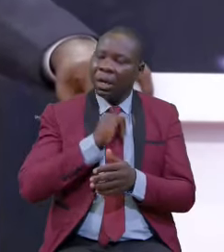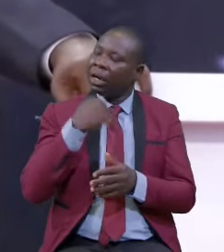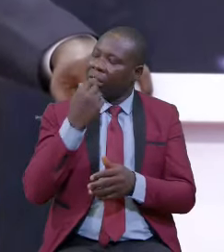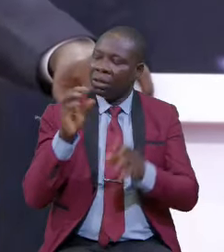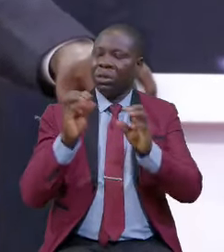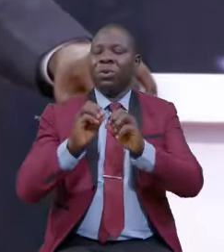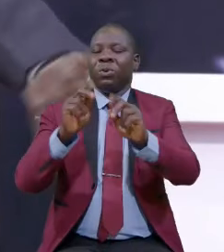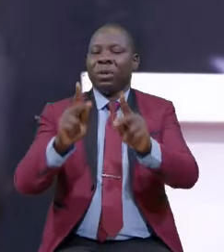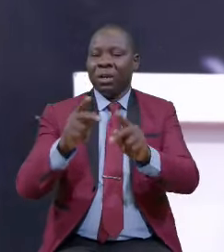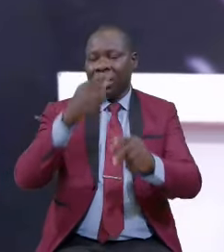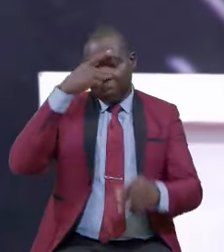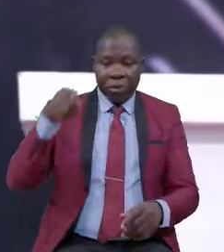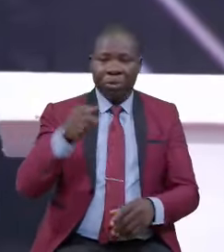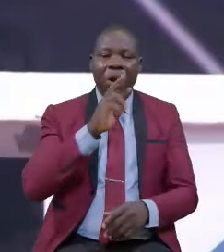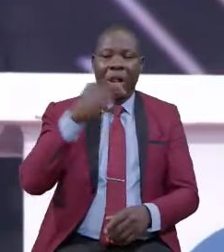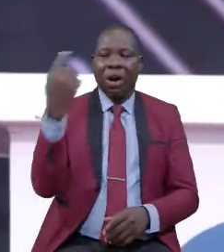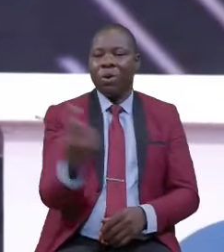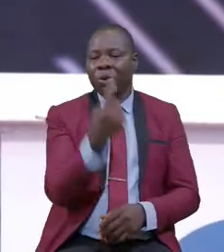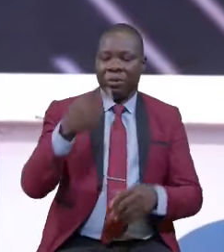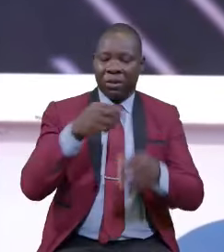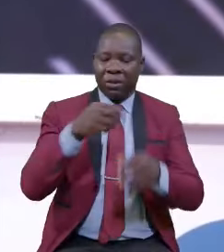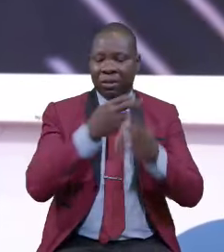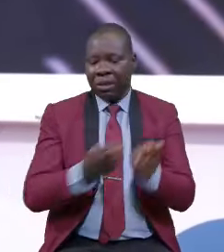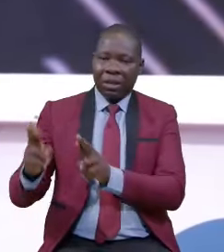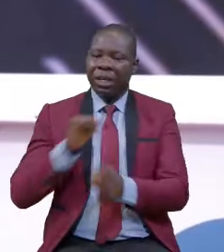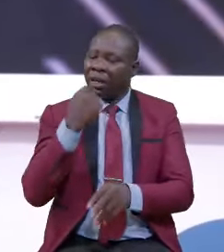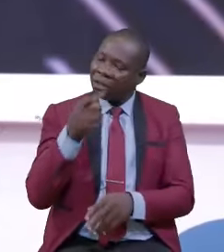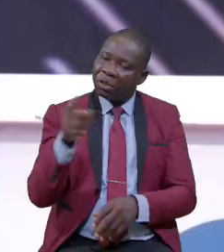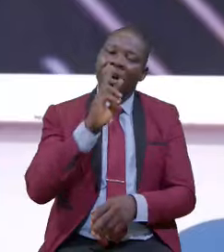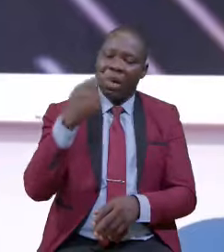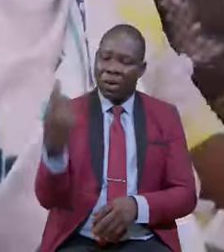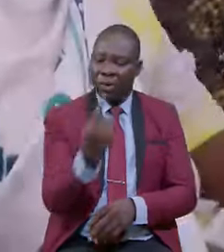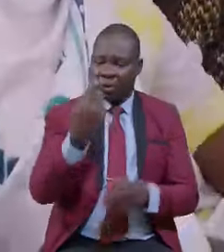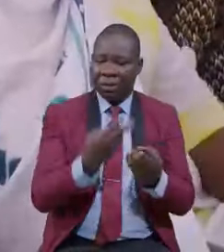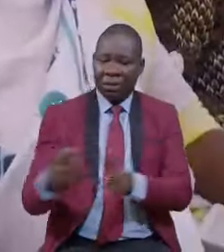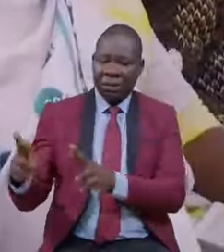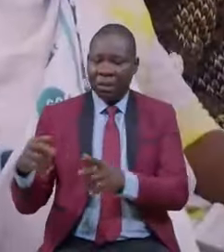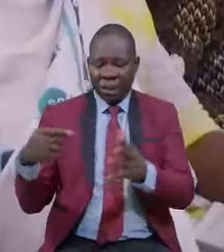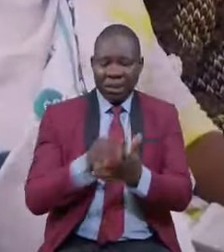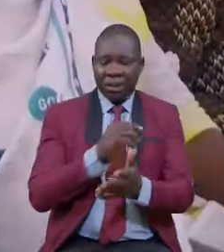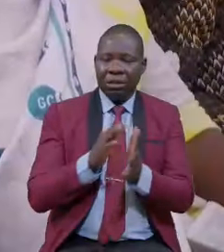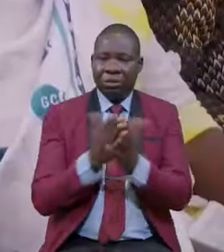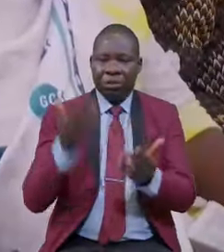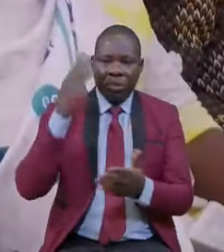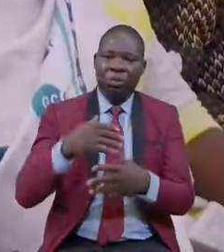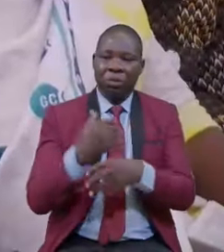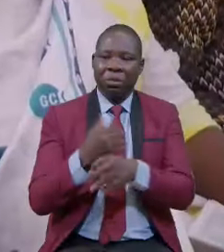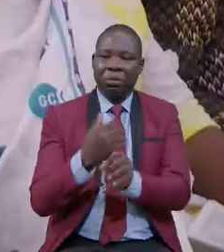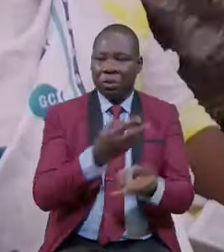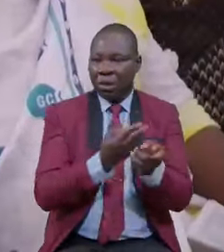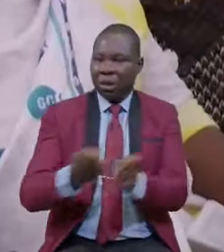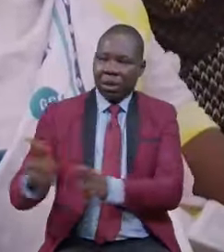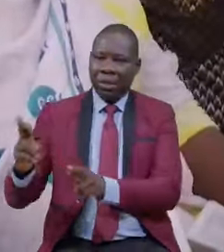always ready. This book will get you ready. ready for every